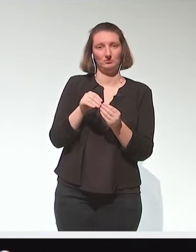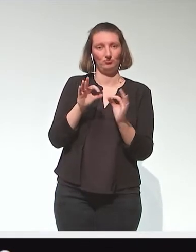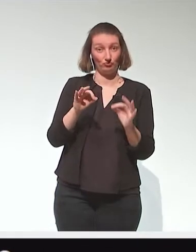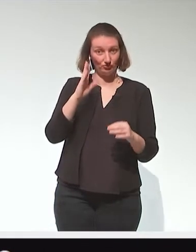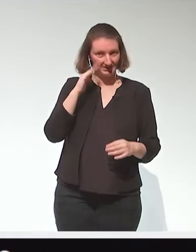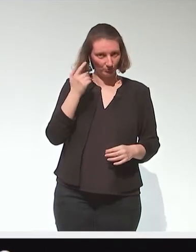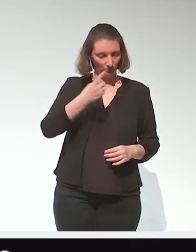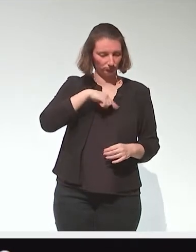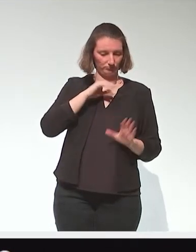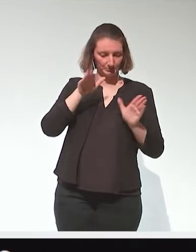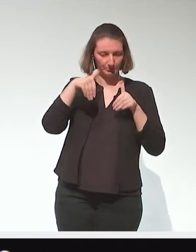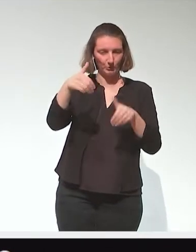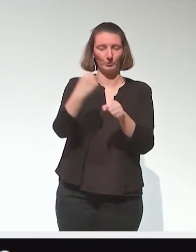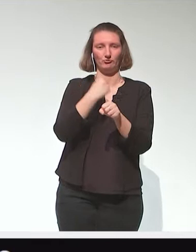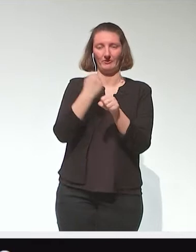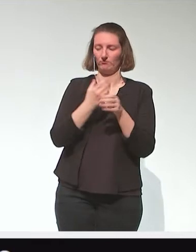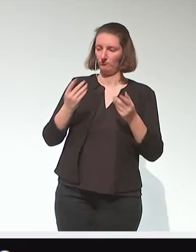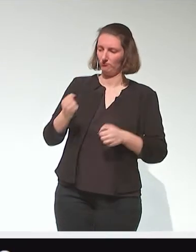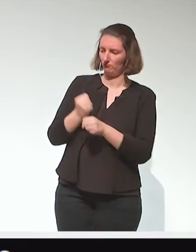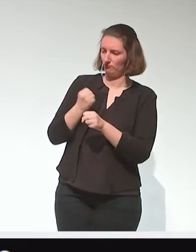added, and this is why we're working on